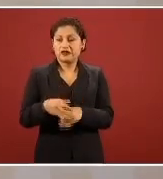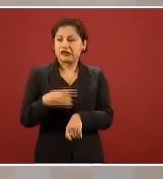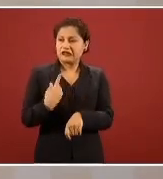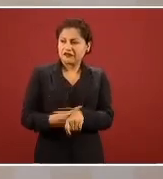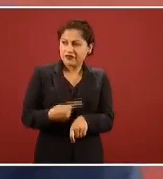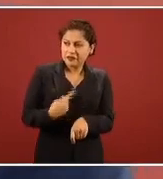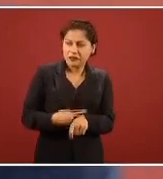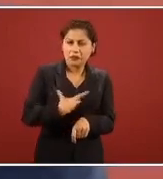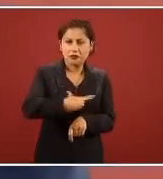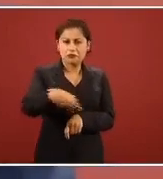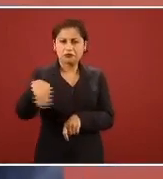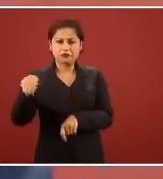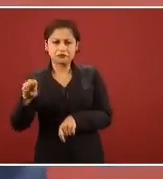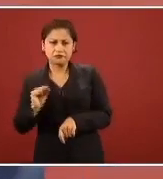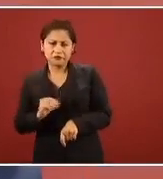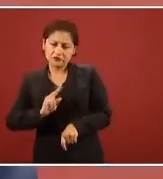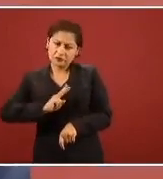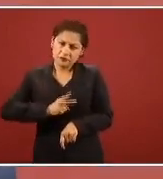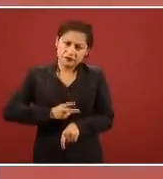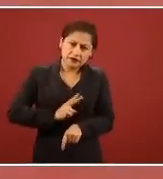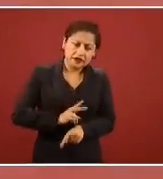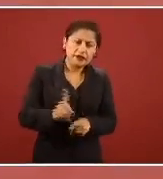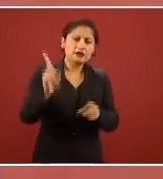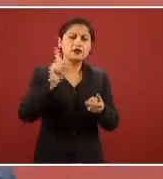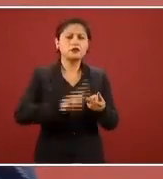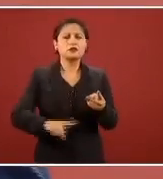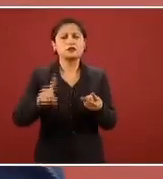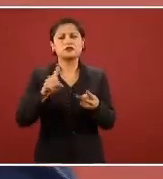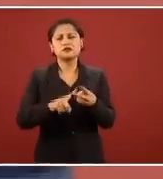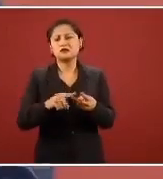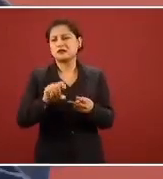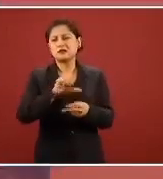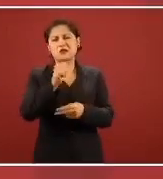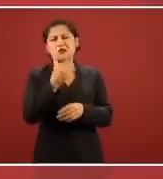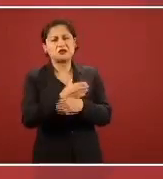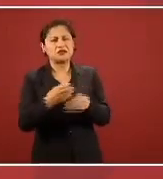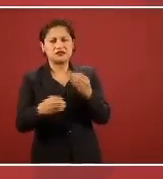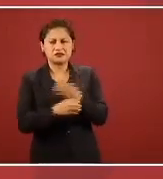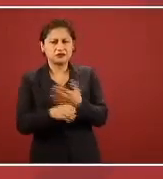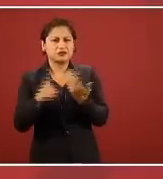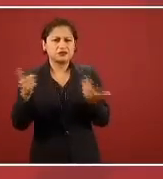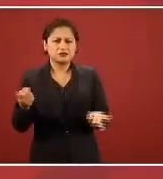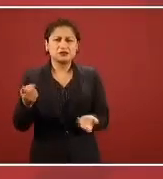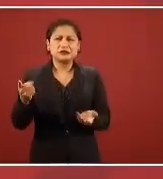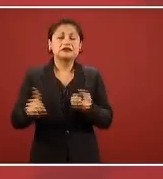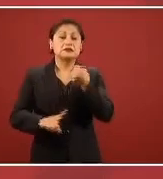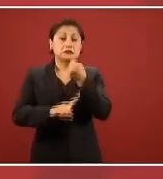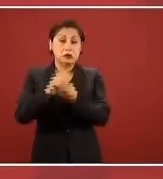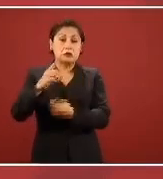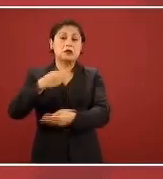of the coronavirus, among other things, mucho la economía mundial, lo que tú estás planteando. But